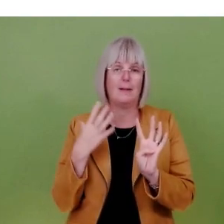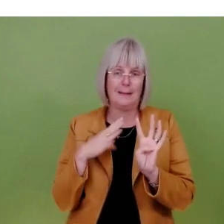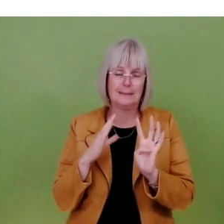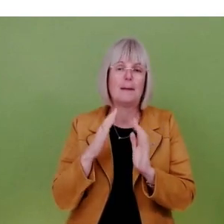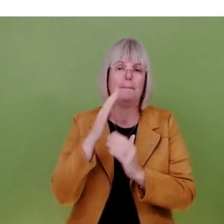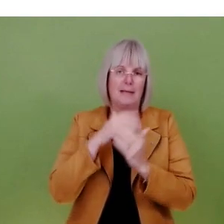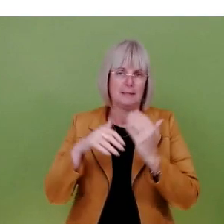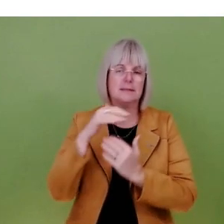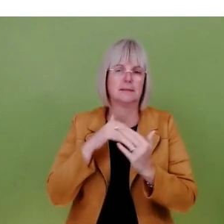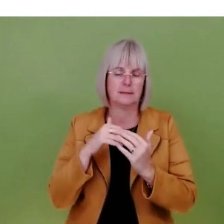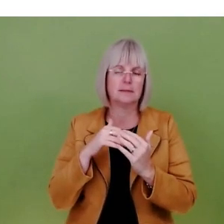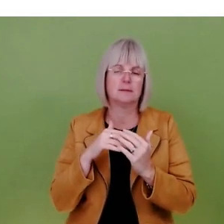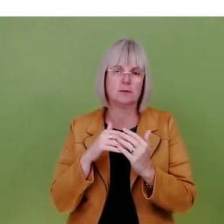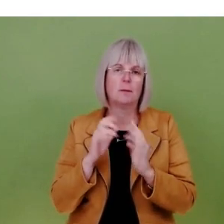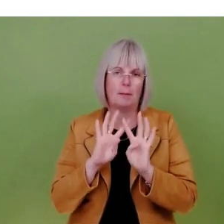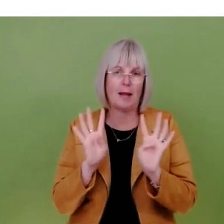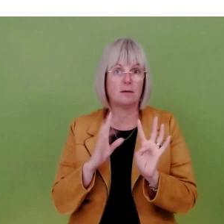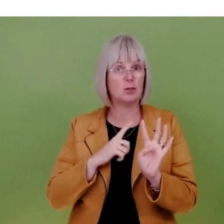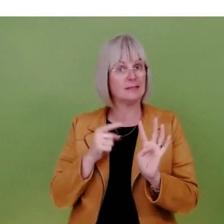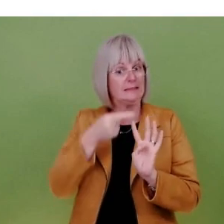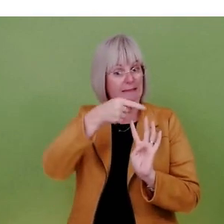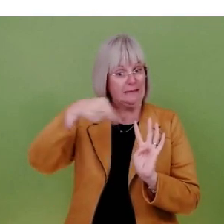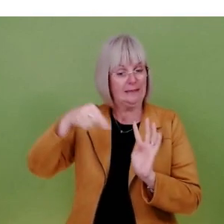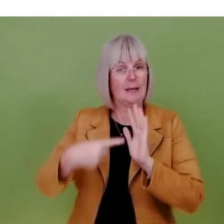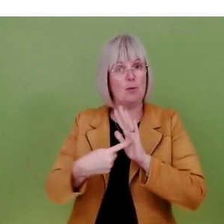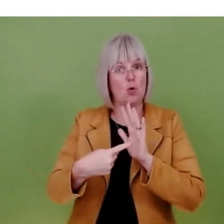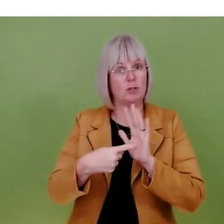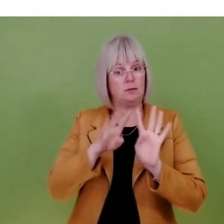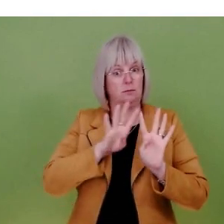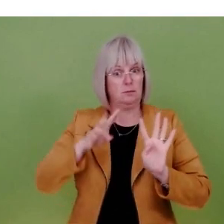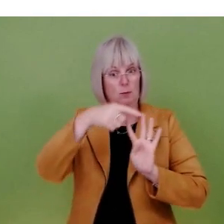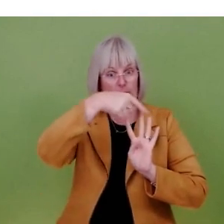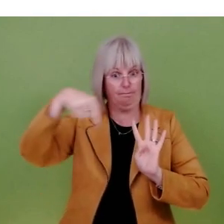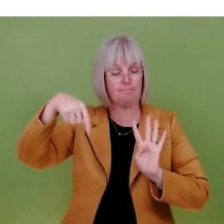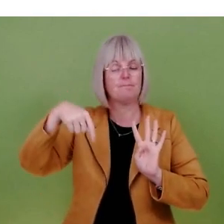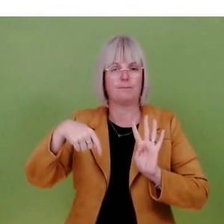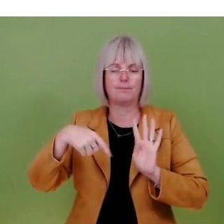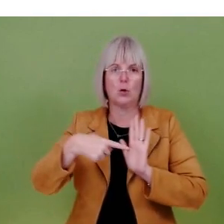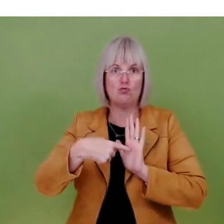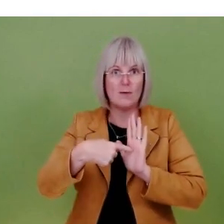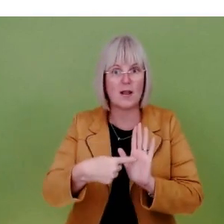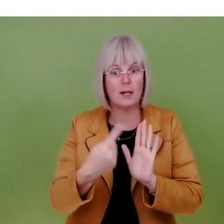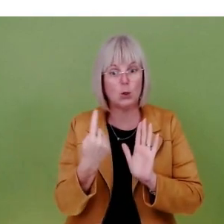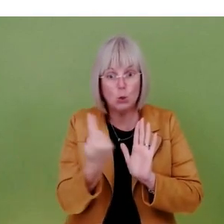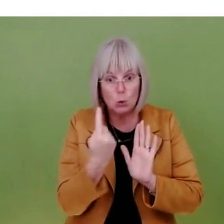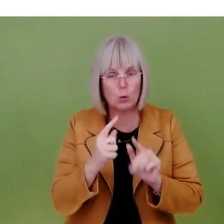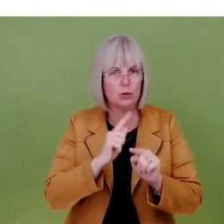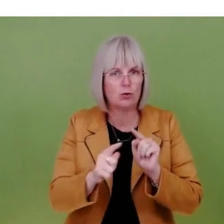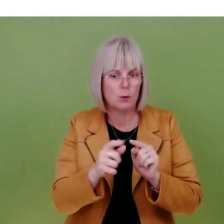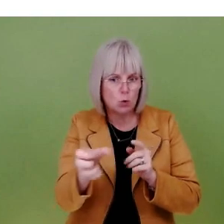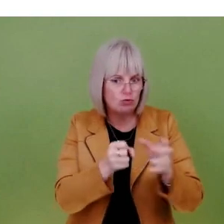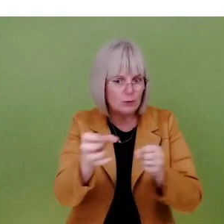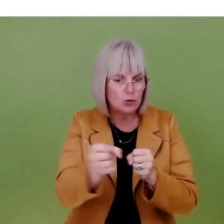really important our panels reflect the people we're trying to recruit. And also based on research, which as